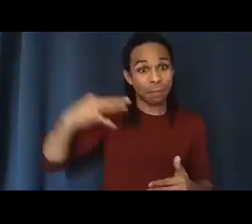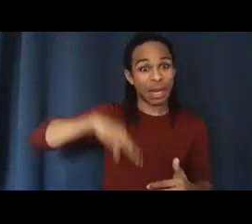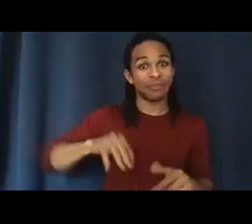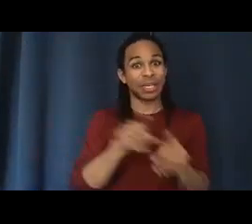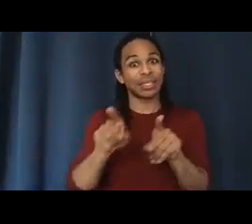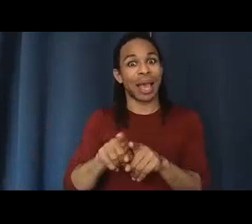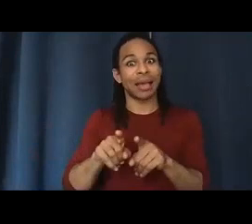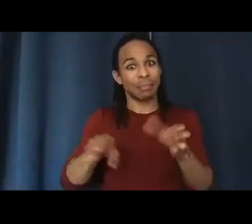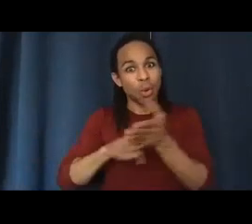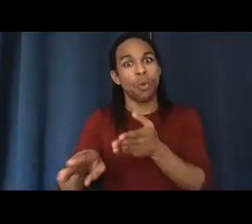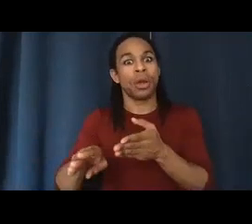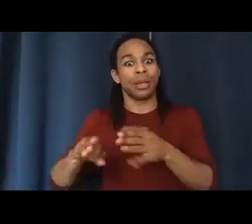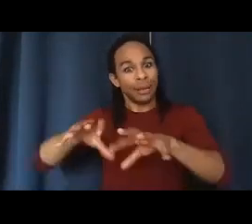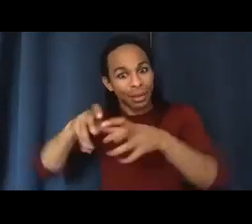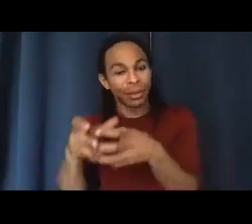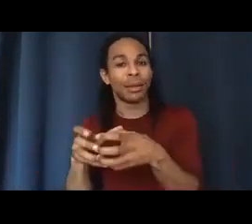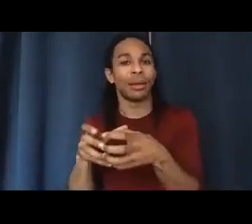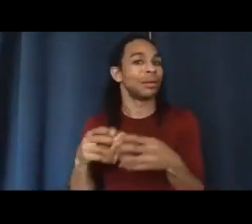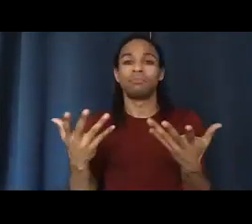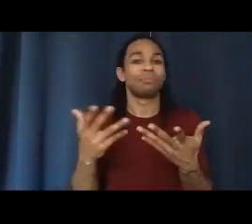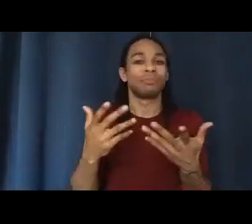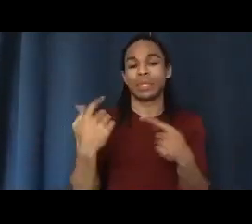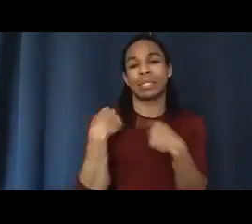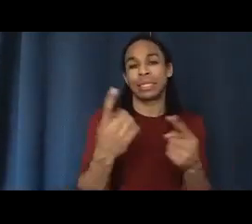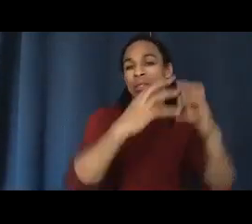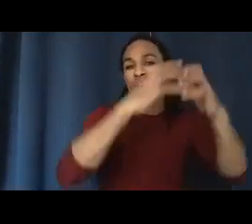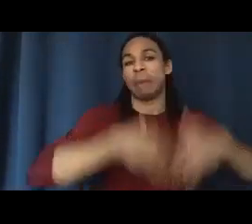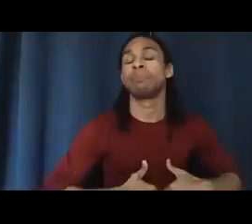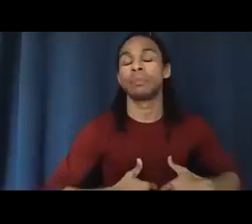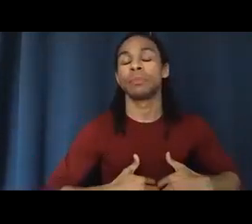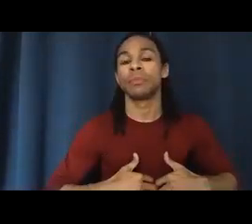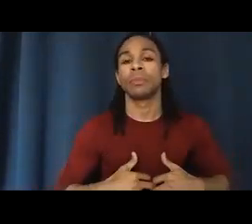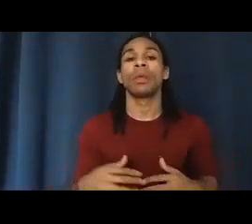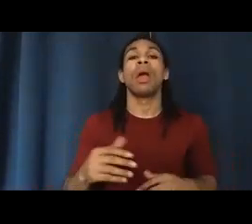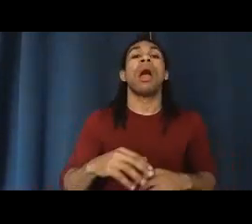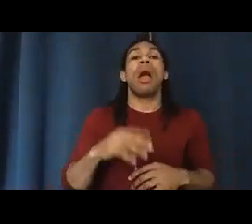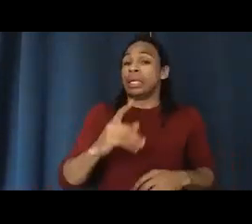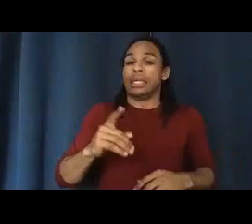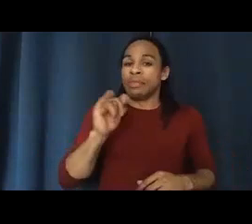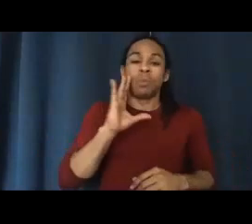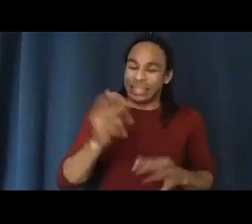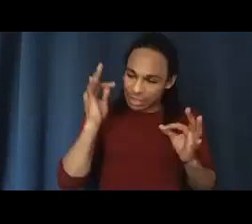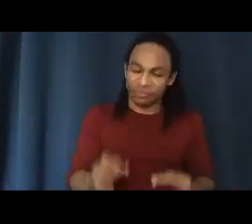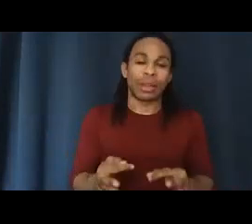disassembled. And certainly, this is going to impact, and it's already impacting,